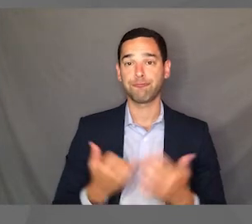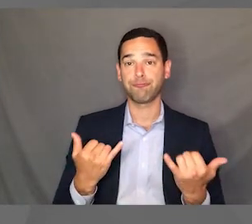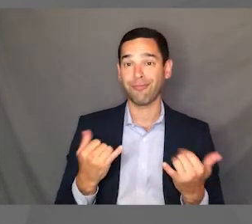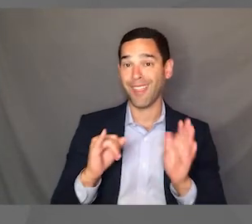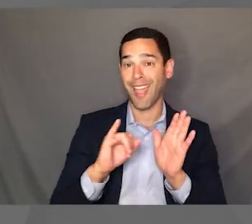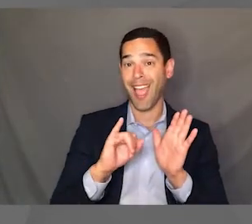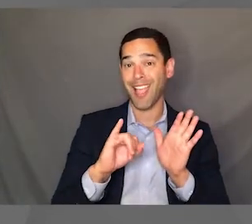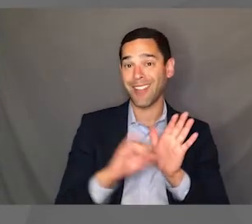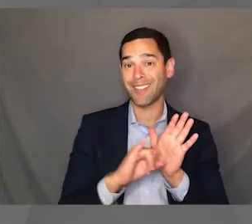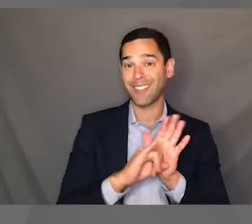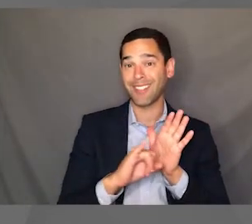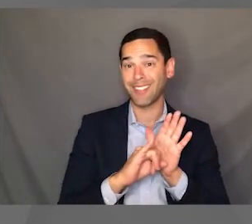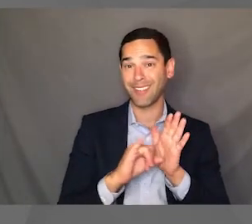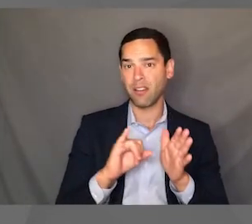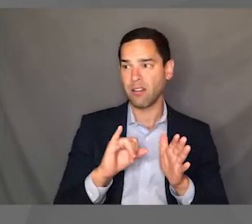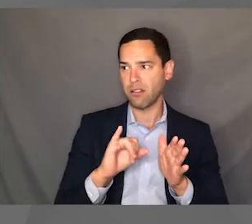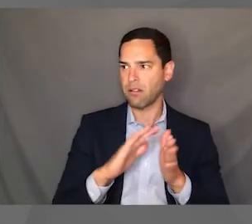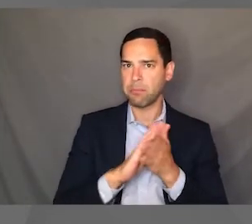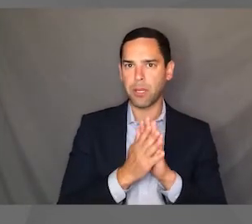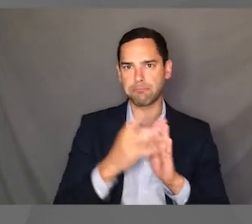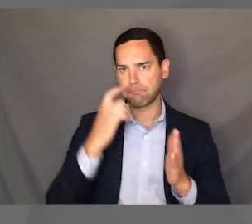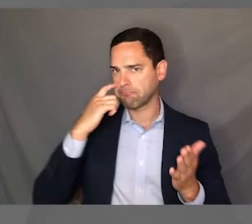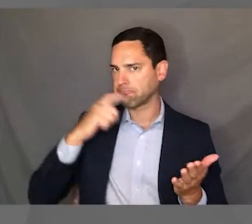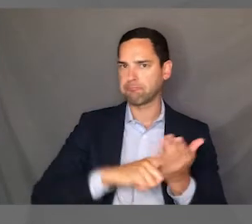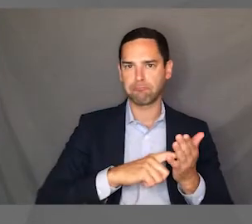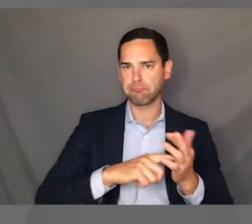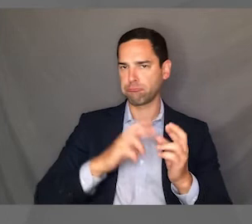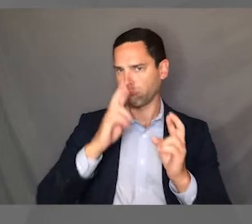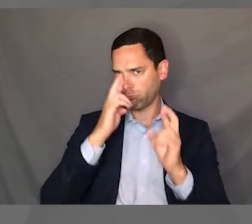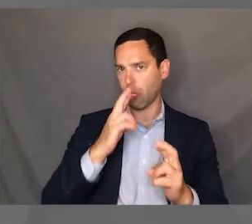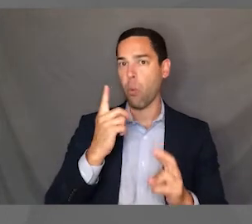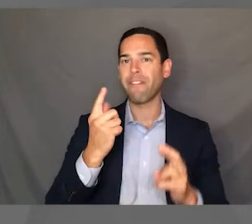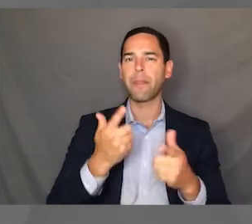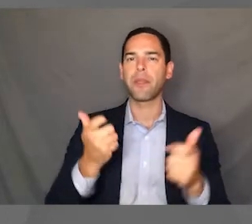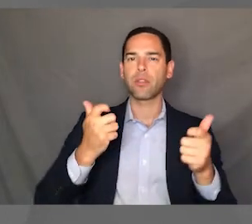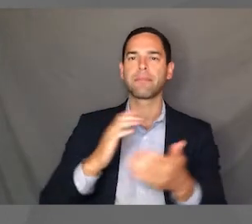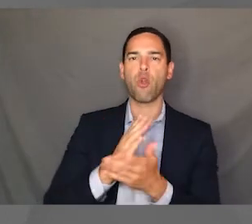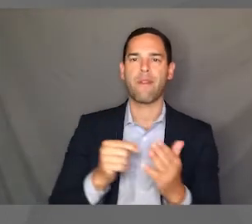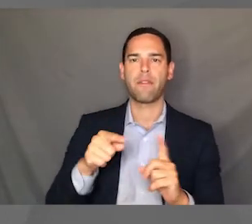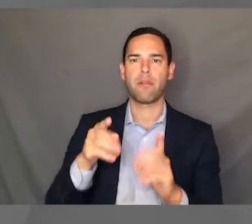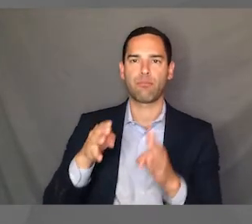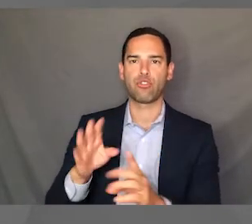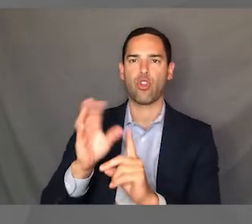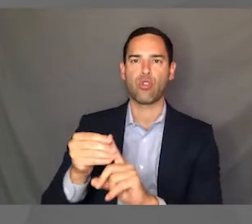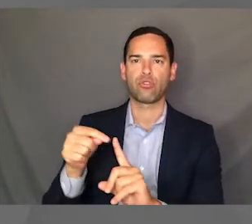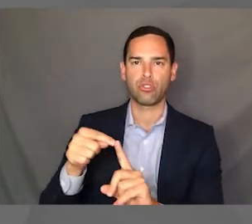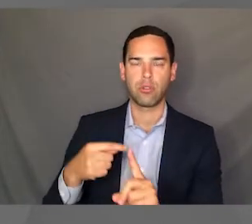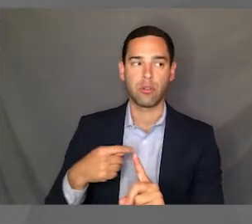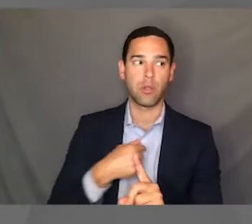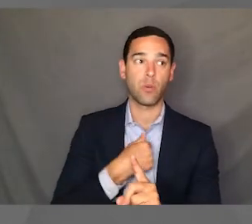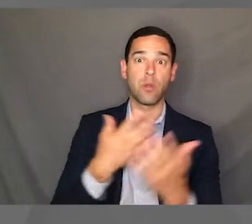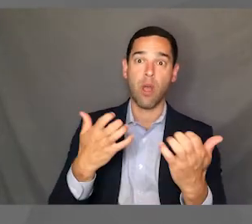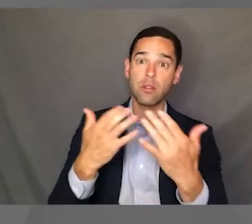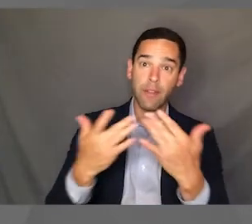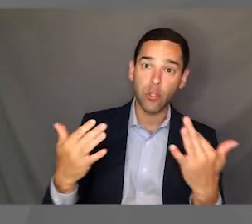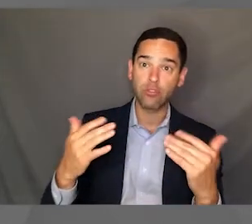identity truthfully is being recognized as one of the biggest parts of a person's culture. And we want to be diverse, we want to be